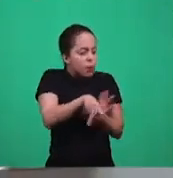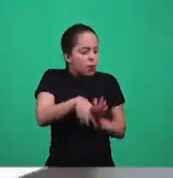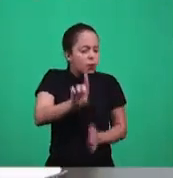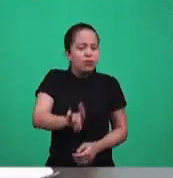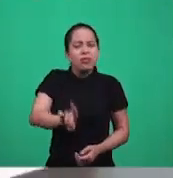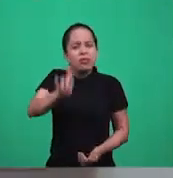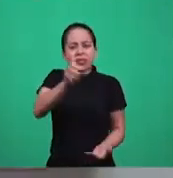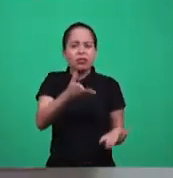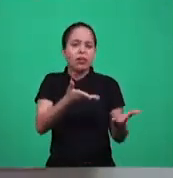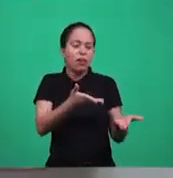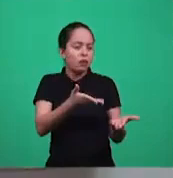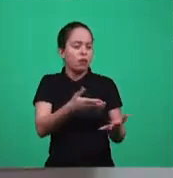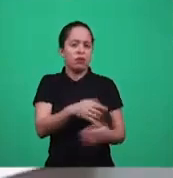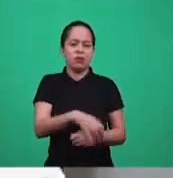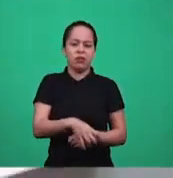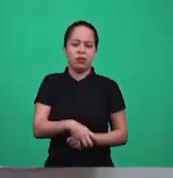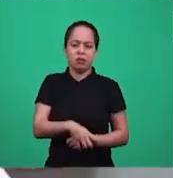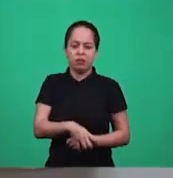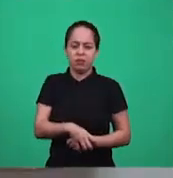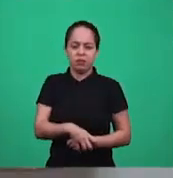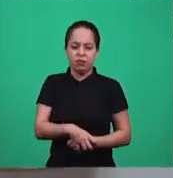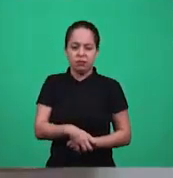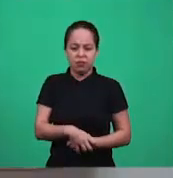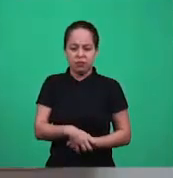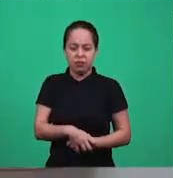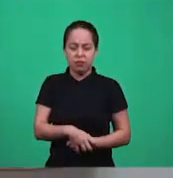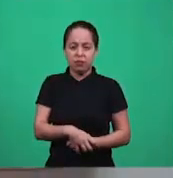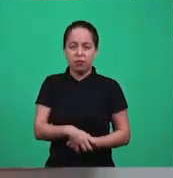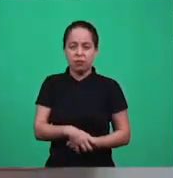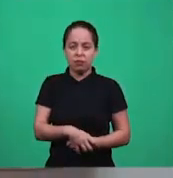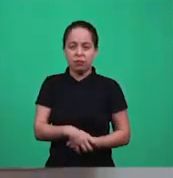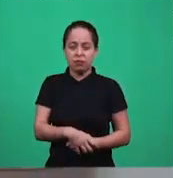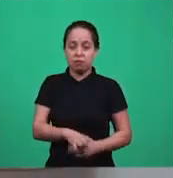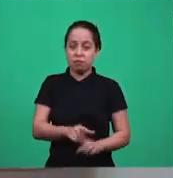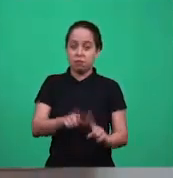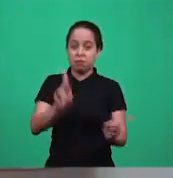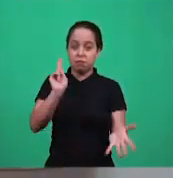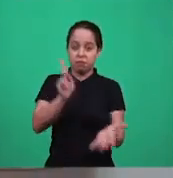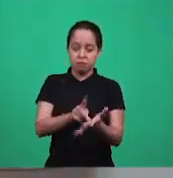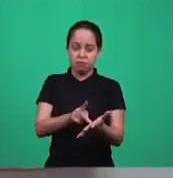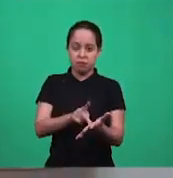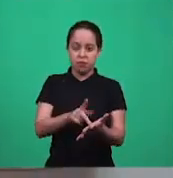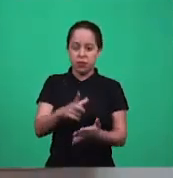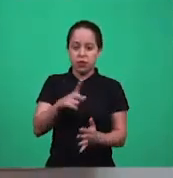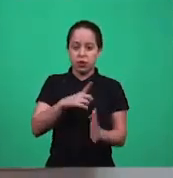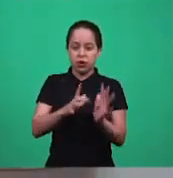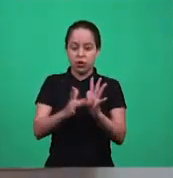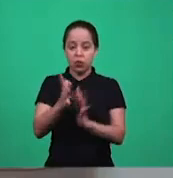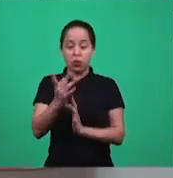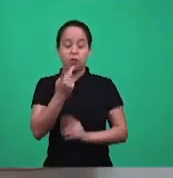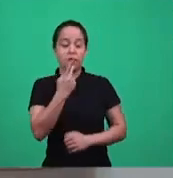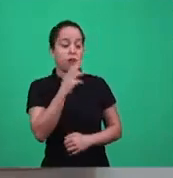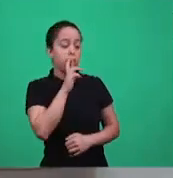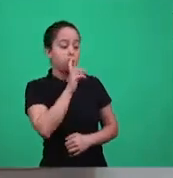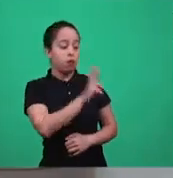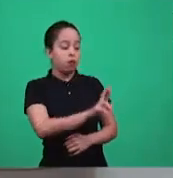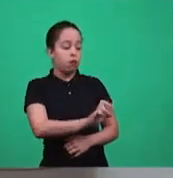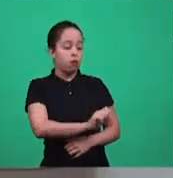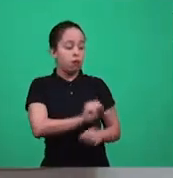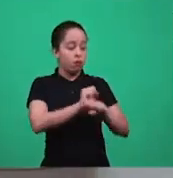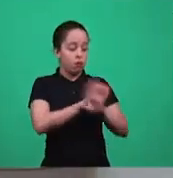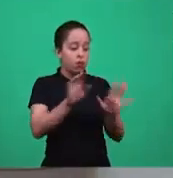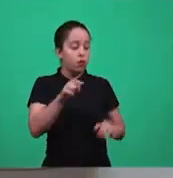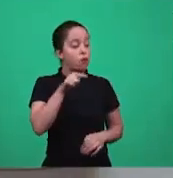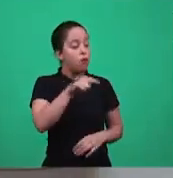if you're not of God. People like to hear that. And the truth is, the answer